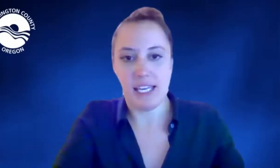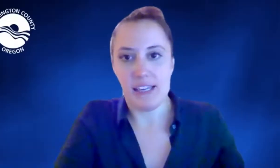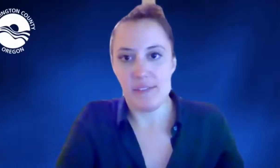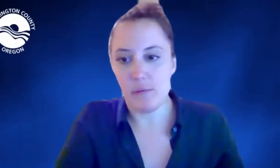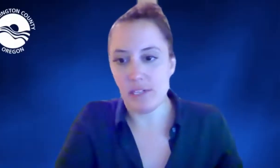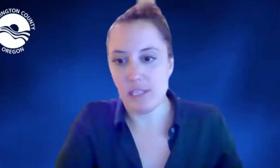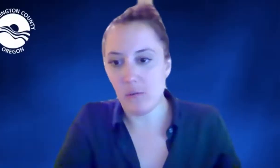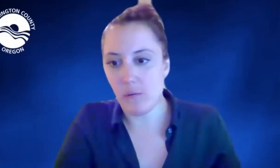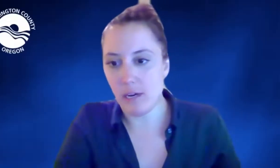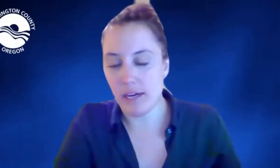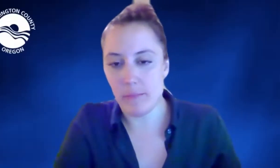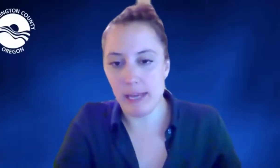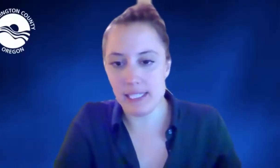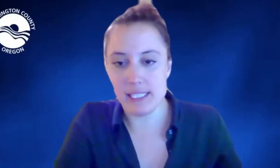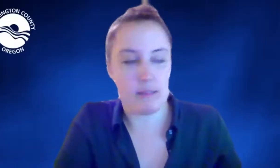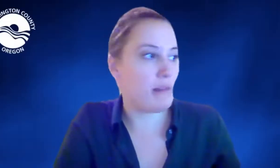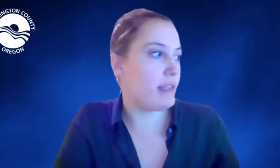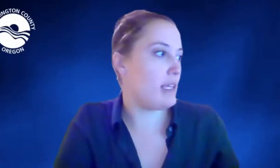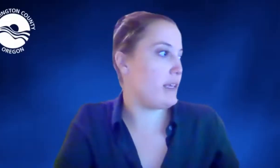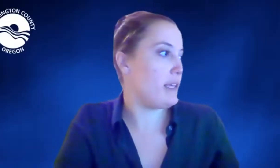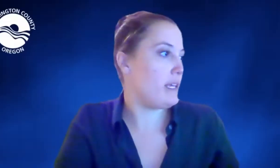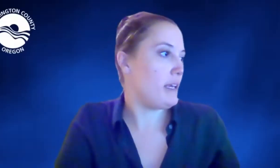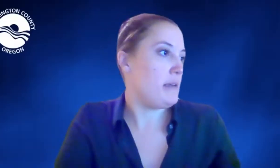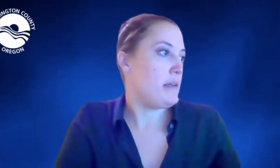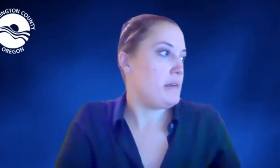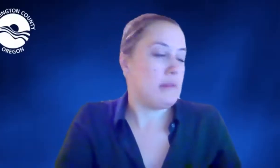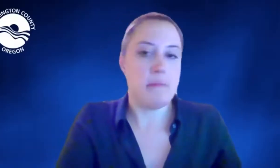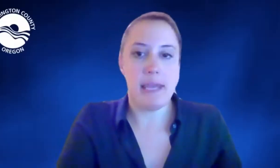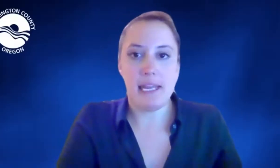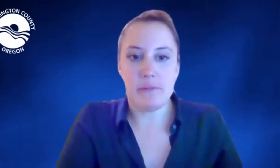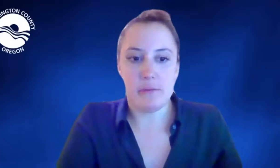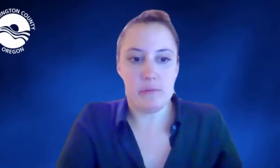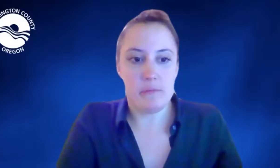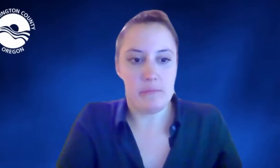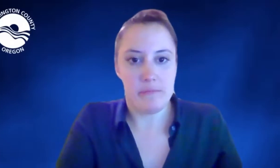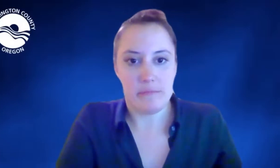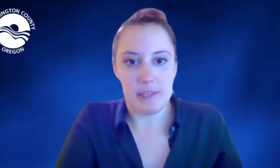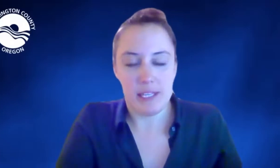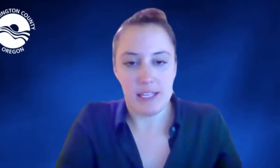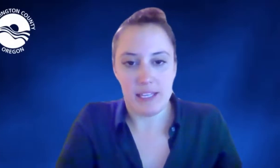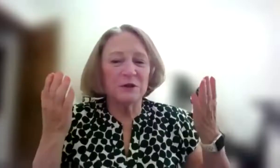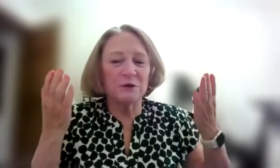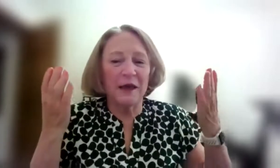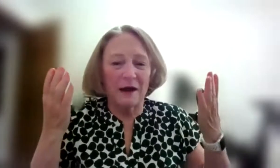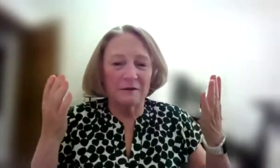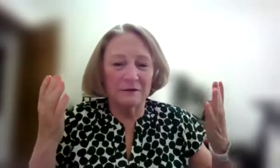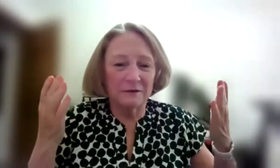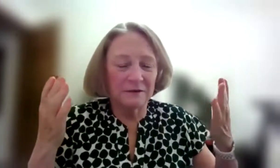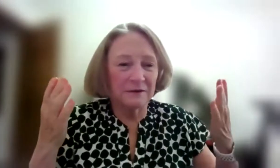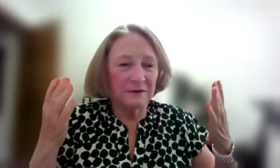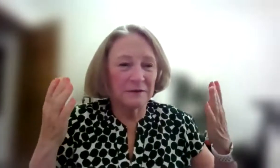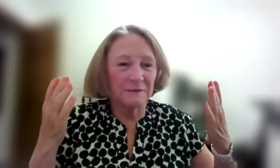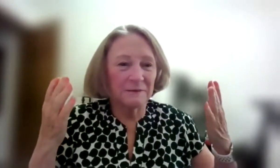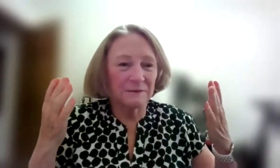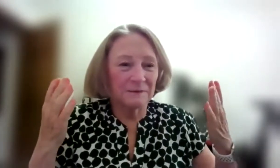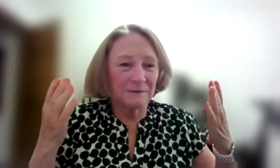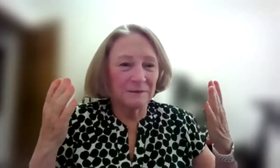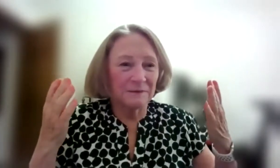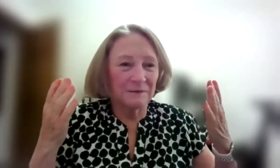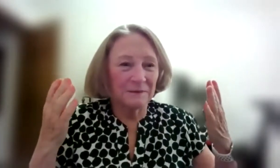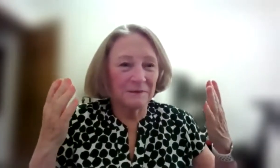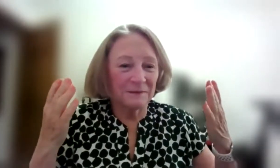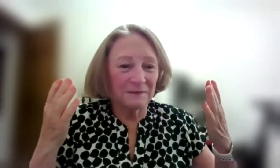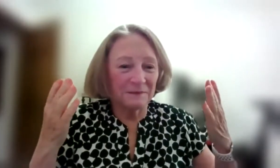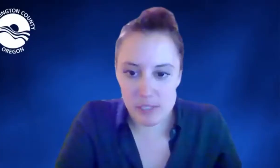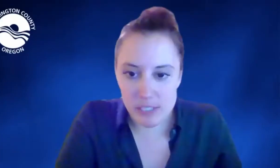if you want to go back to the main room. How do we do that? You